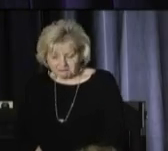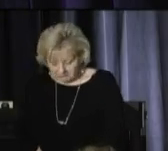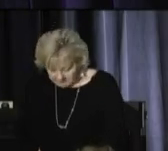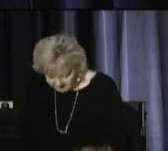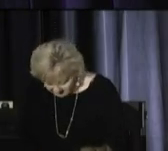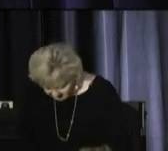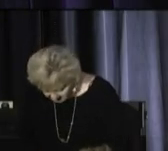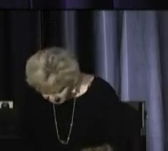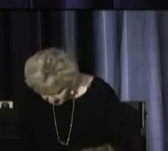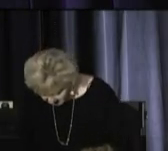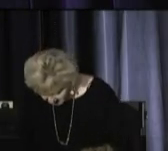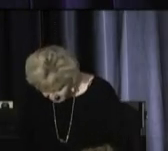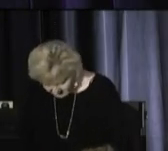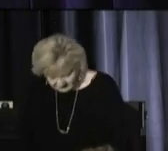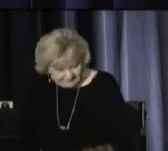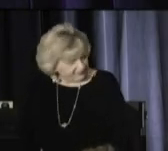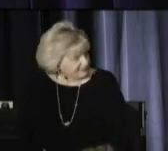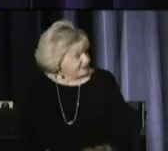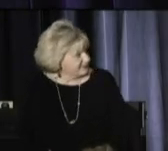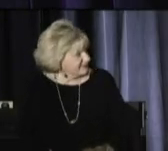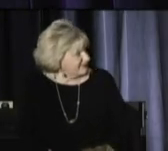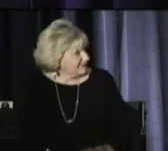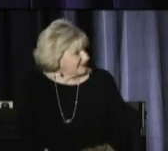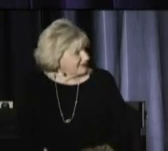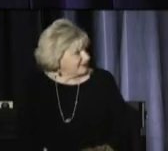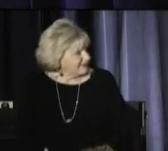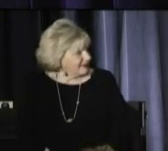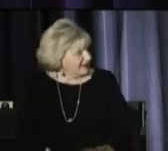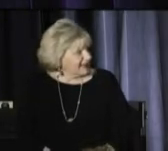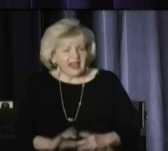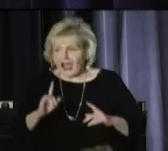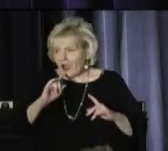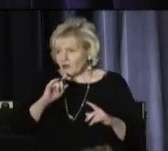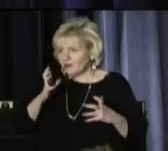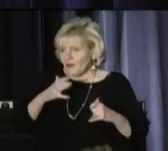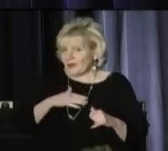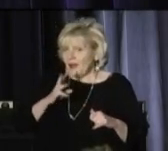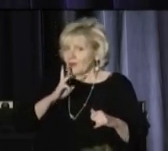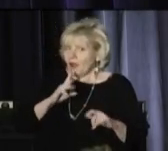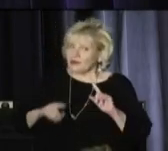Thank you. I really want my water, so I'm just gonna go get it and come back.